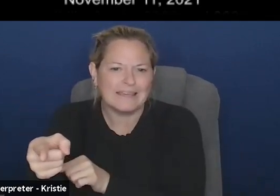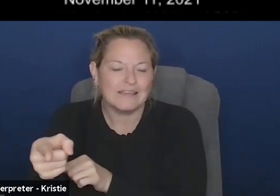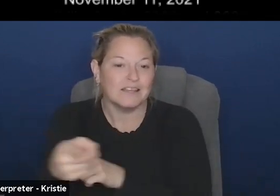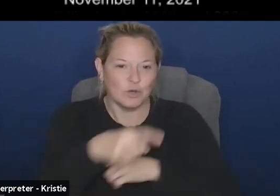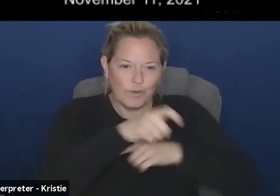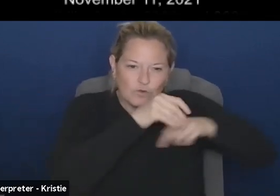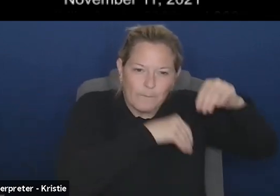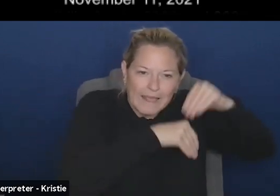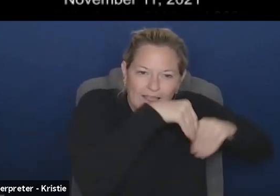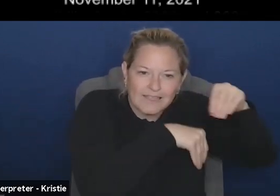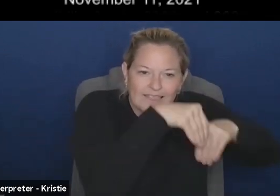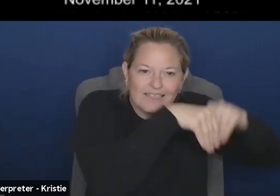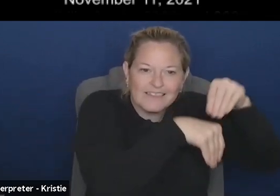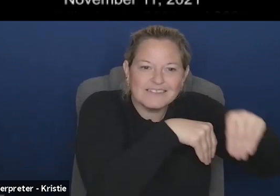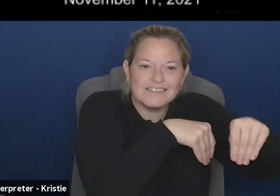helping